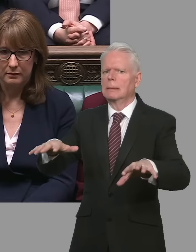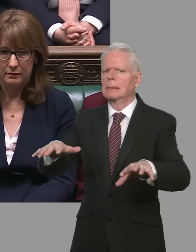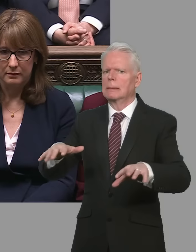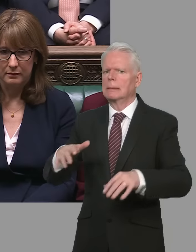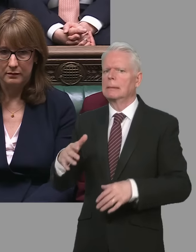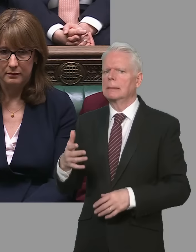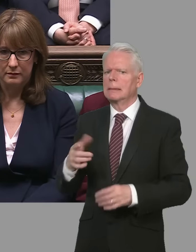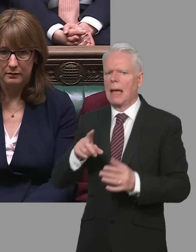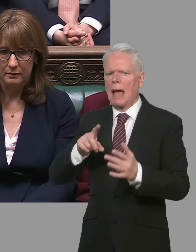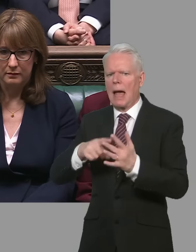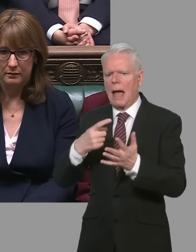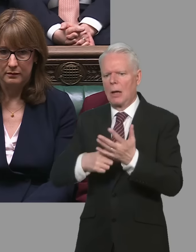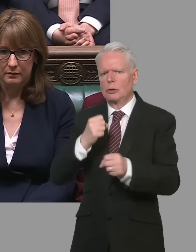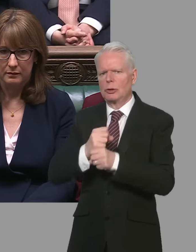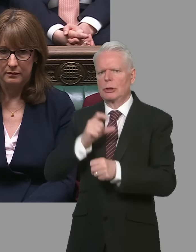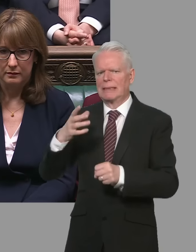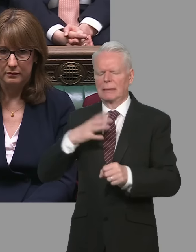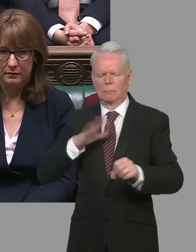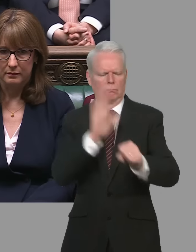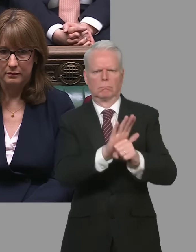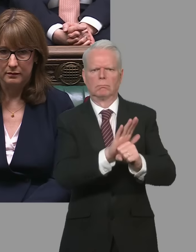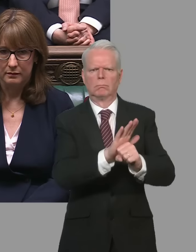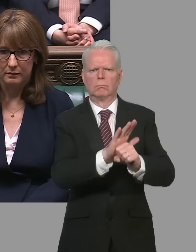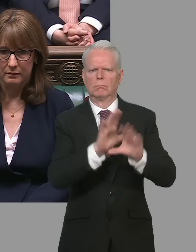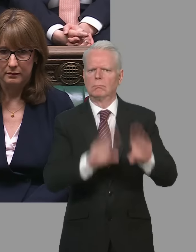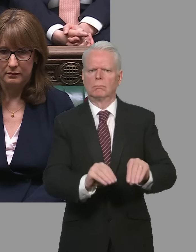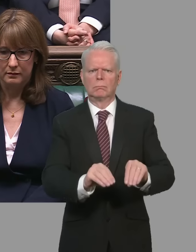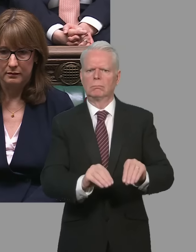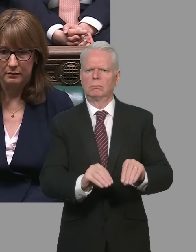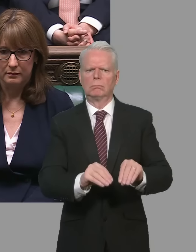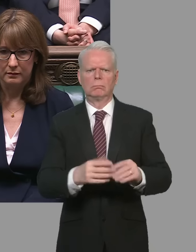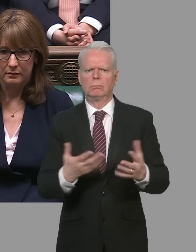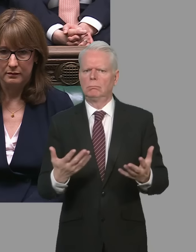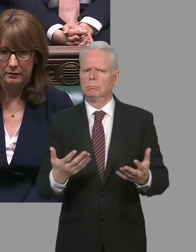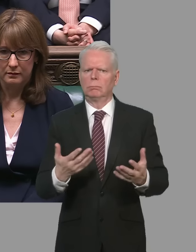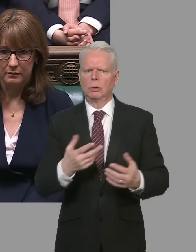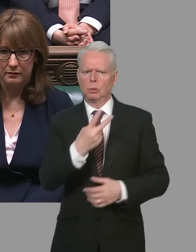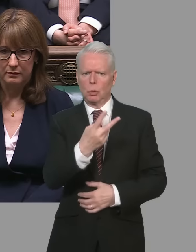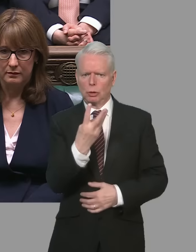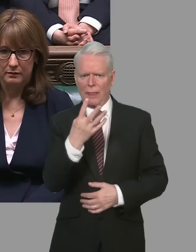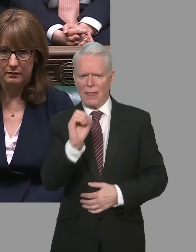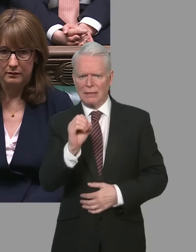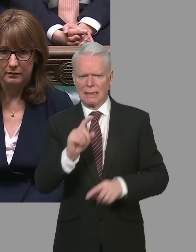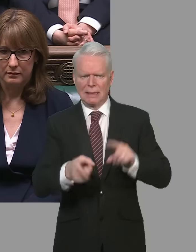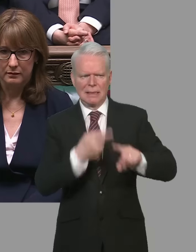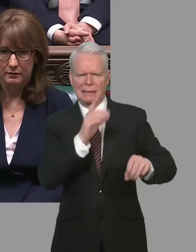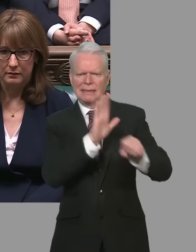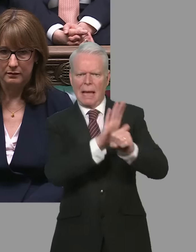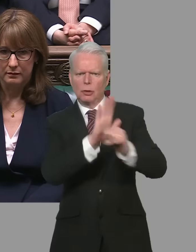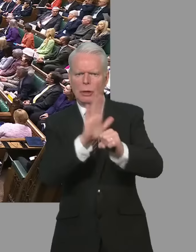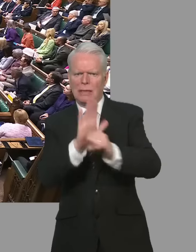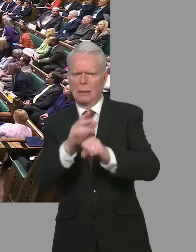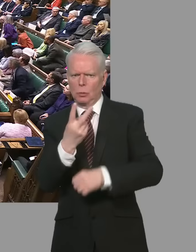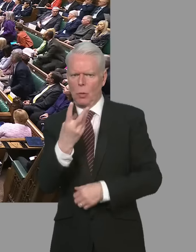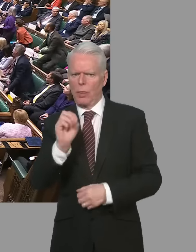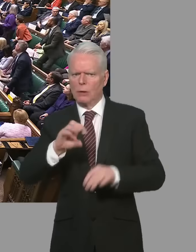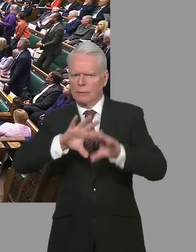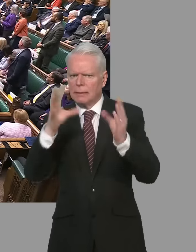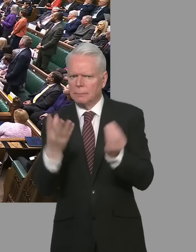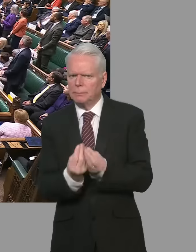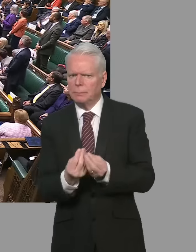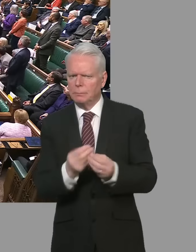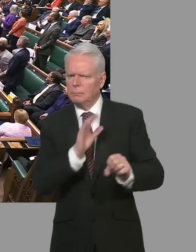prescription powers are not designed for a state organisation, but we do keep this under review, as did the last government. Sarah